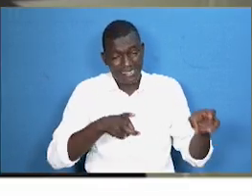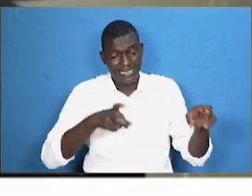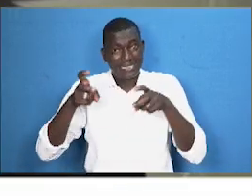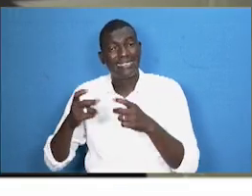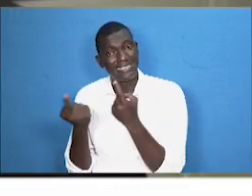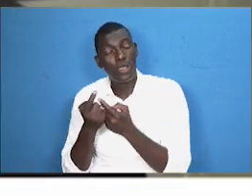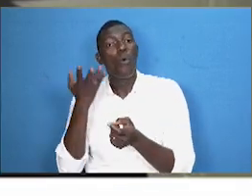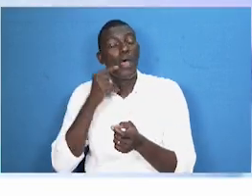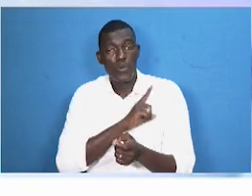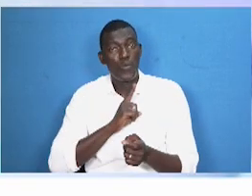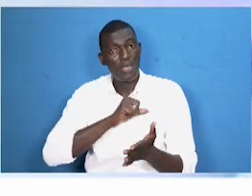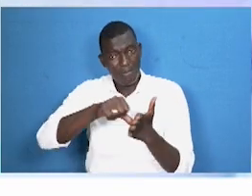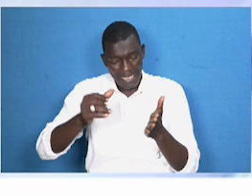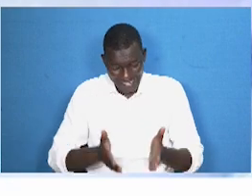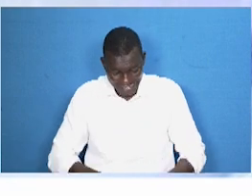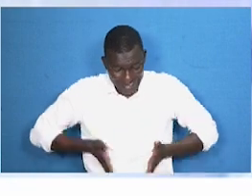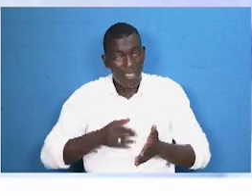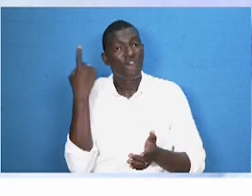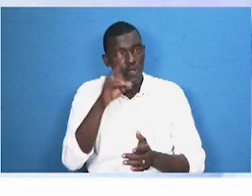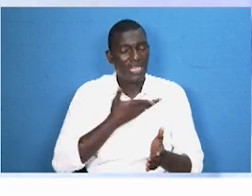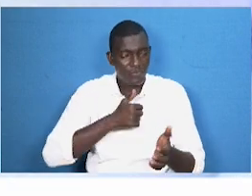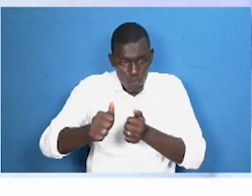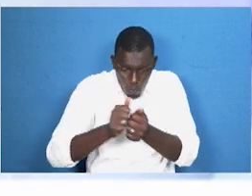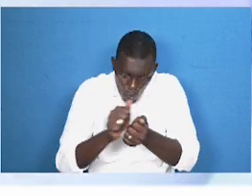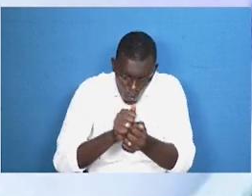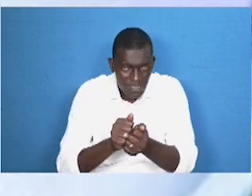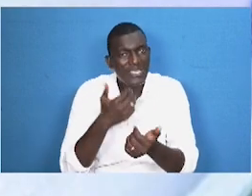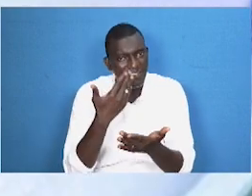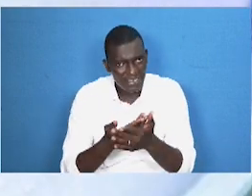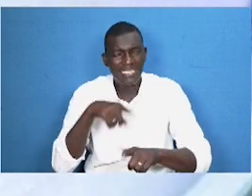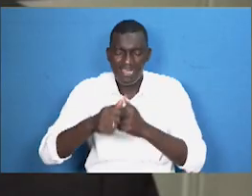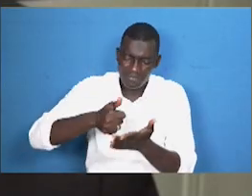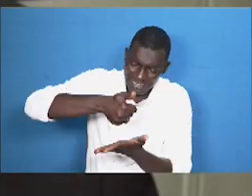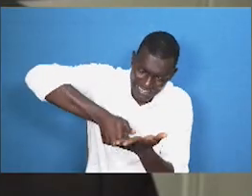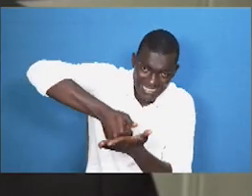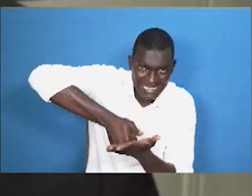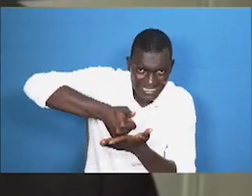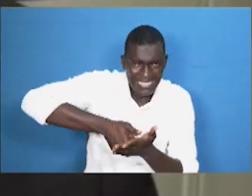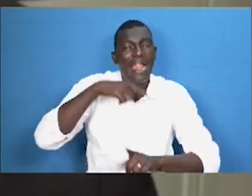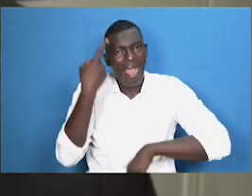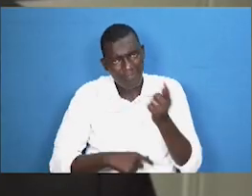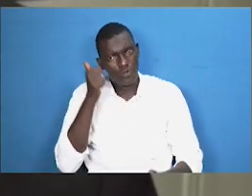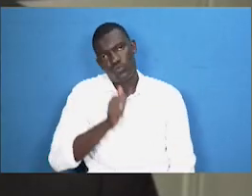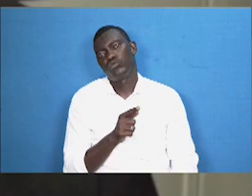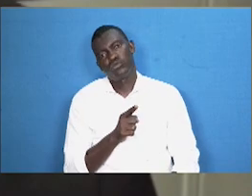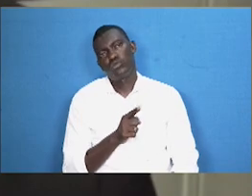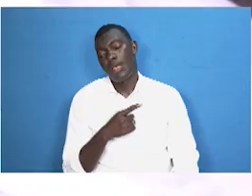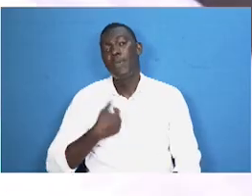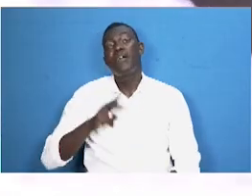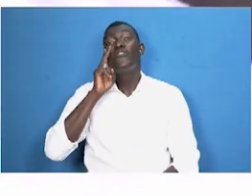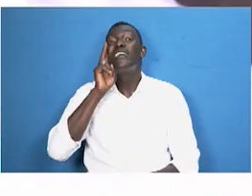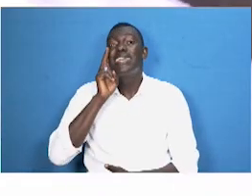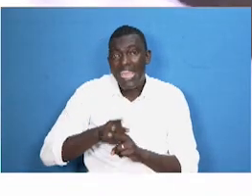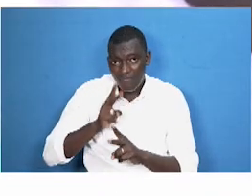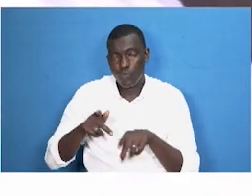buy panties, we have to wash it, we have to iron it, and then use it. But the essence is to be very careful with these